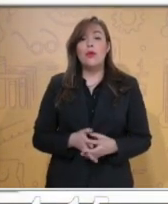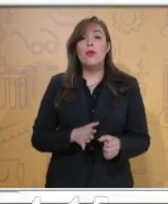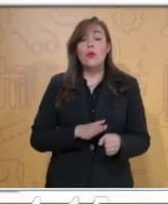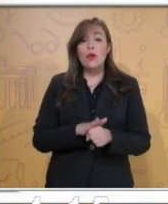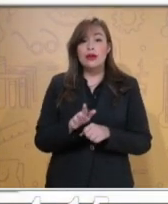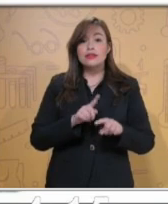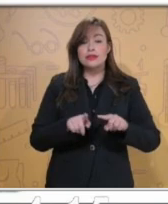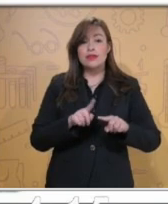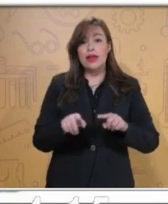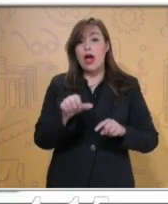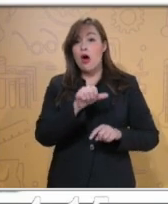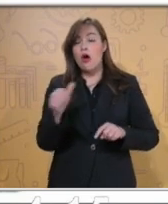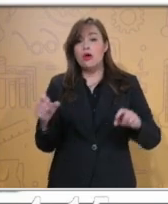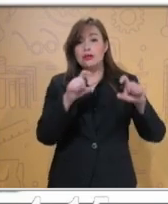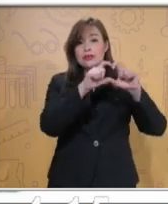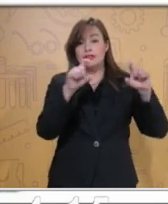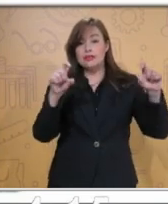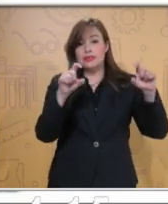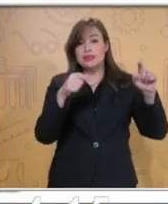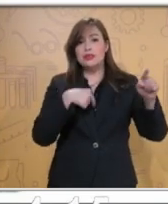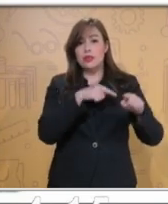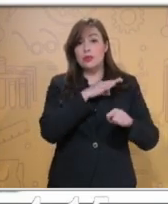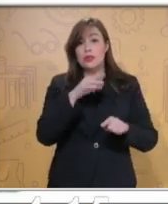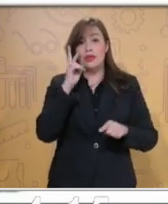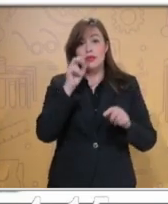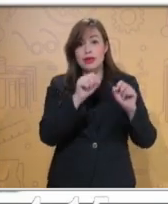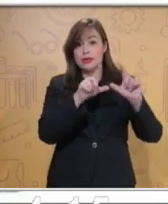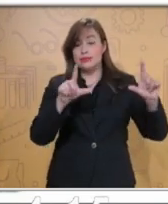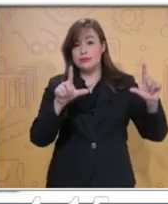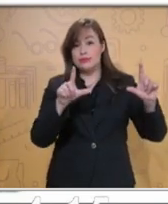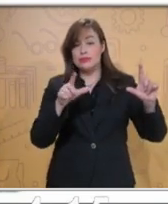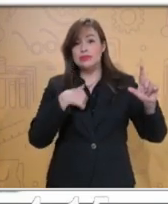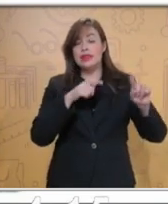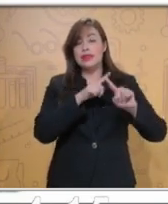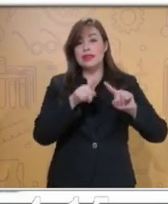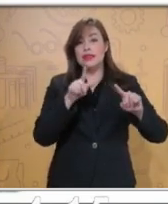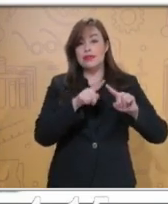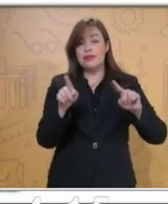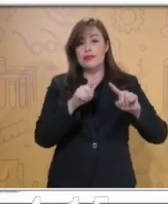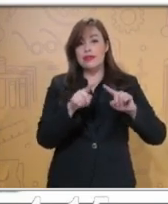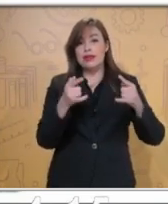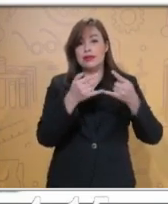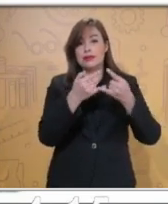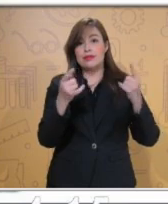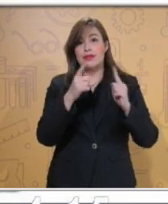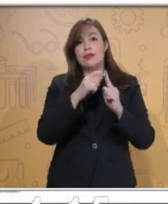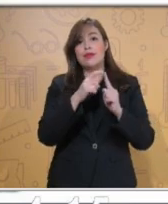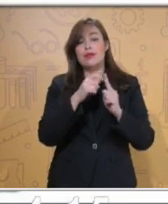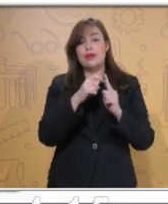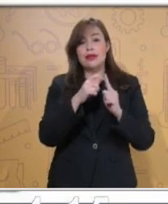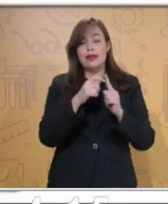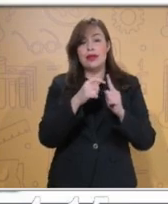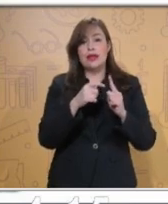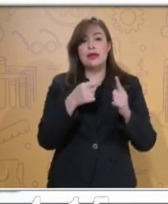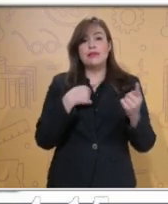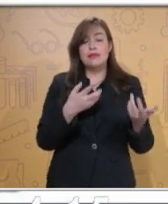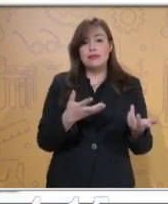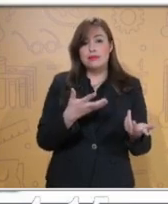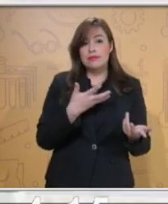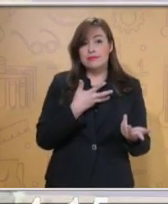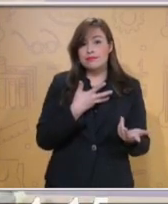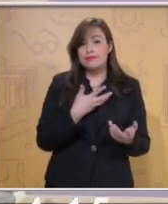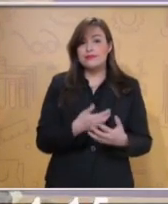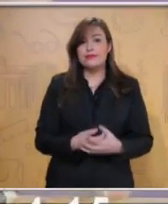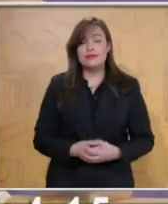comic strip. In the screen, you can see two different comic strips with only one panel or frame,